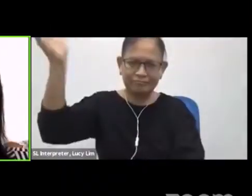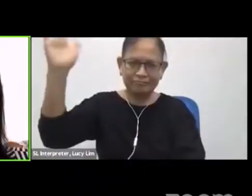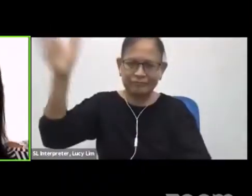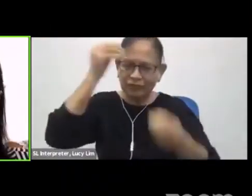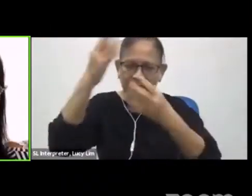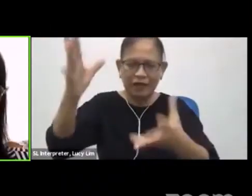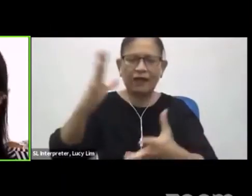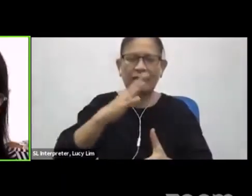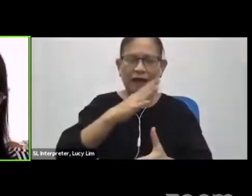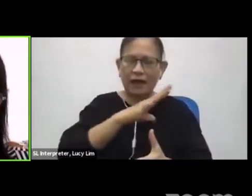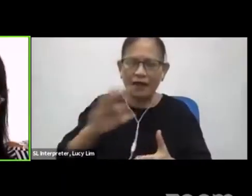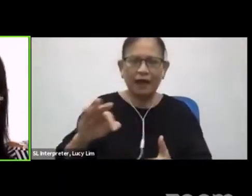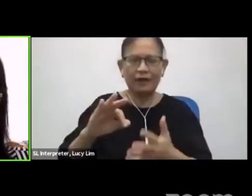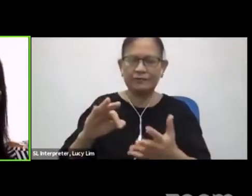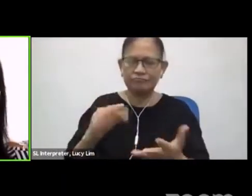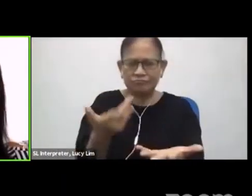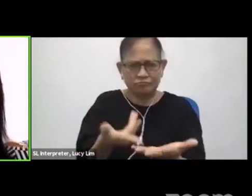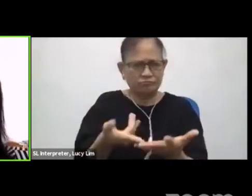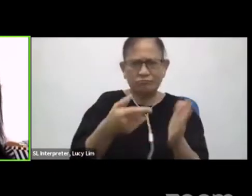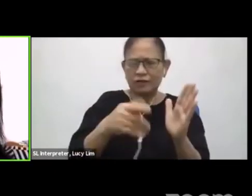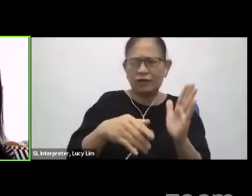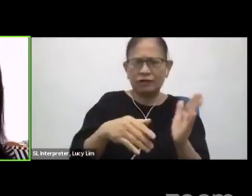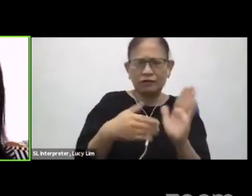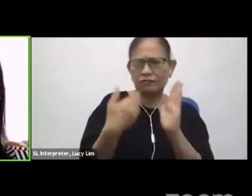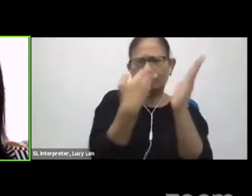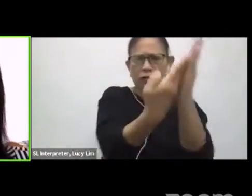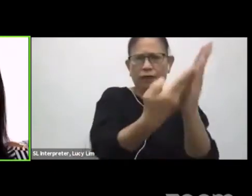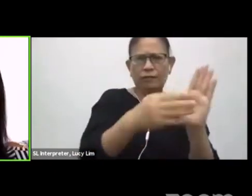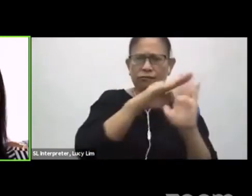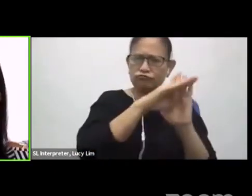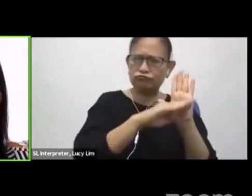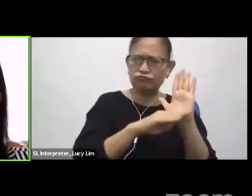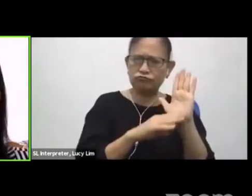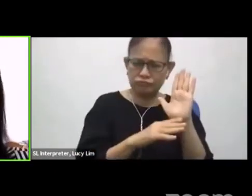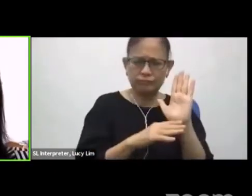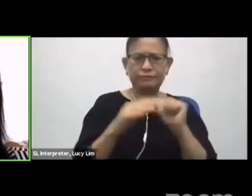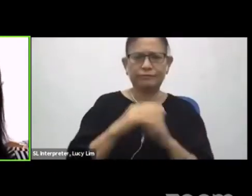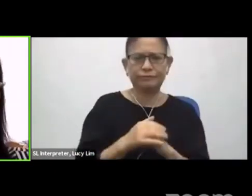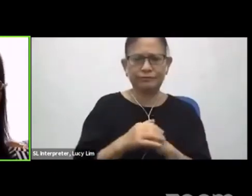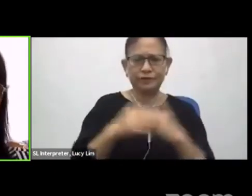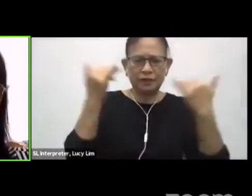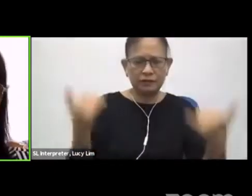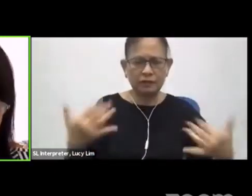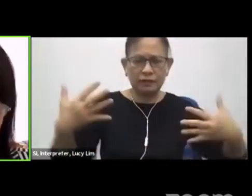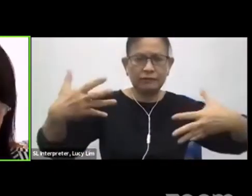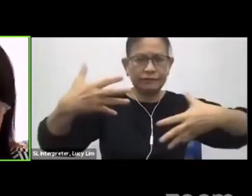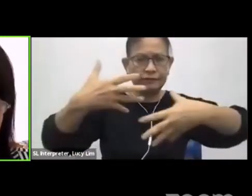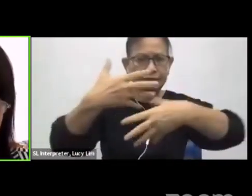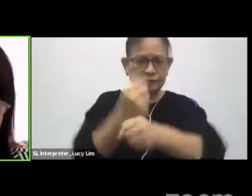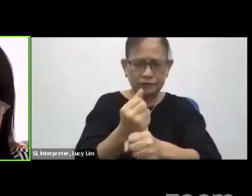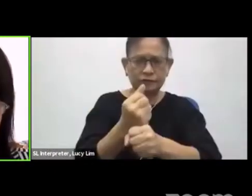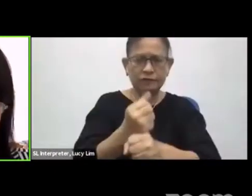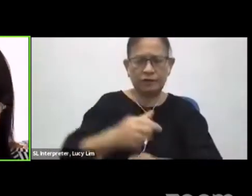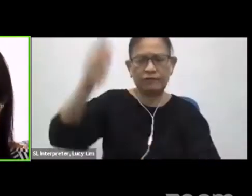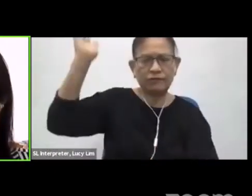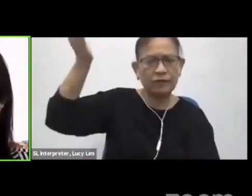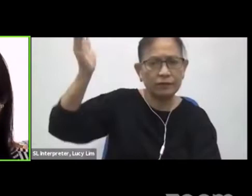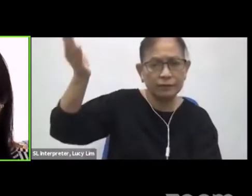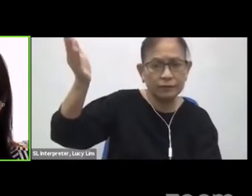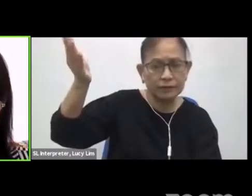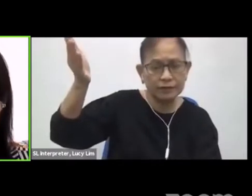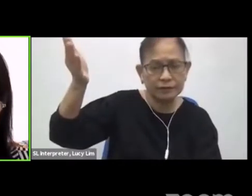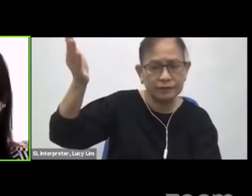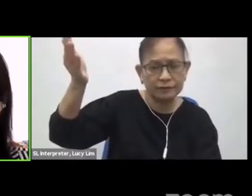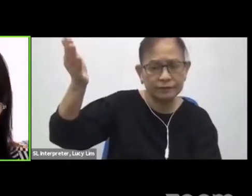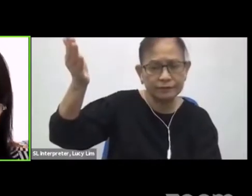sensible recommendations. Now, it is the time to conclude our the presentation session.